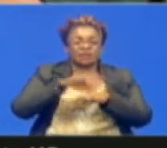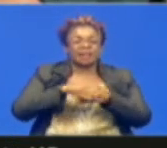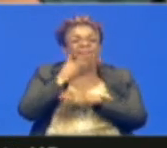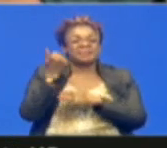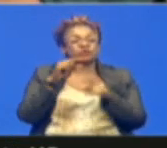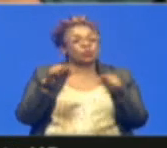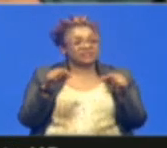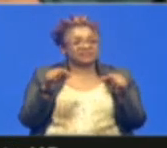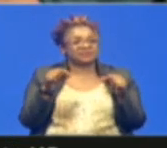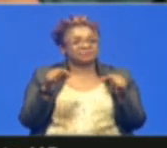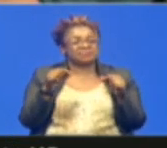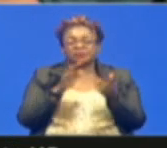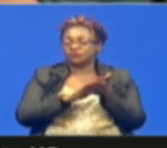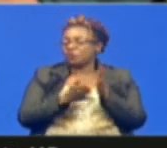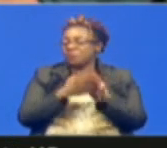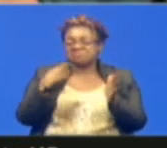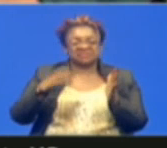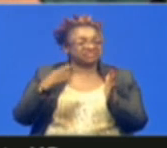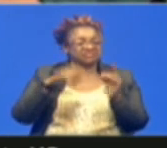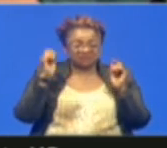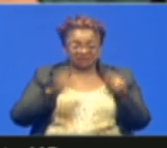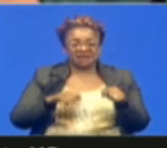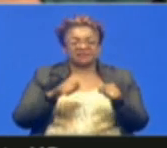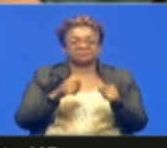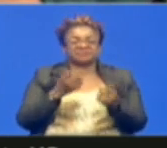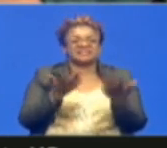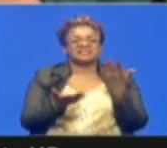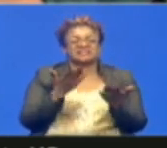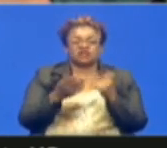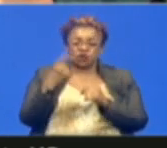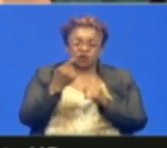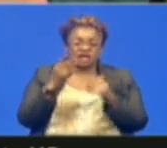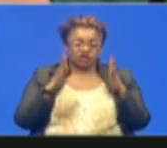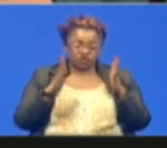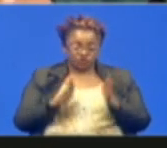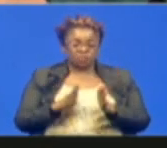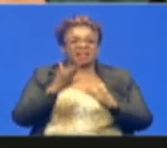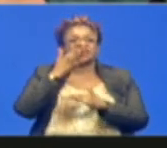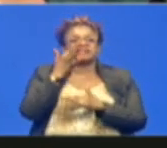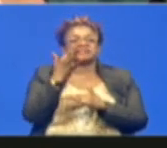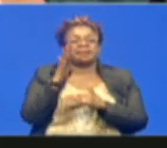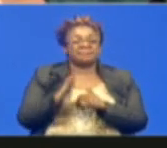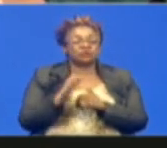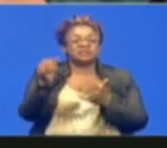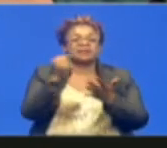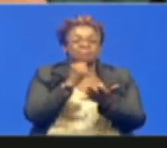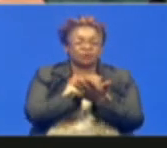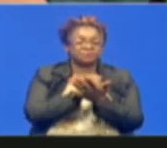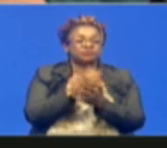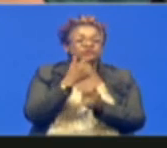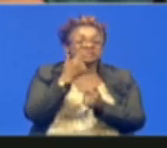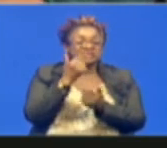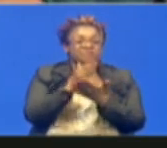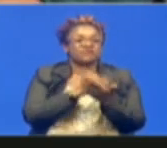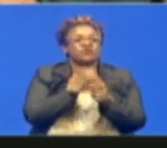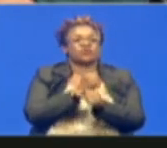No machine can assess the quality of tea better than human taste buds. So yes, someone is employed to taste your tea before you do.